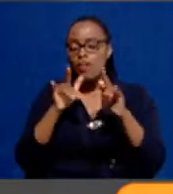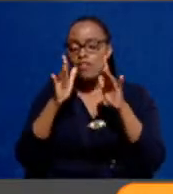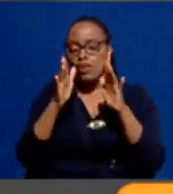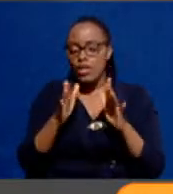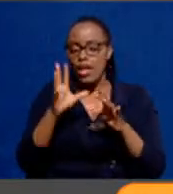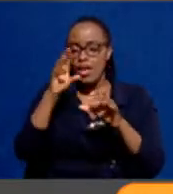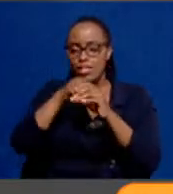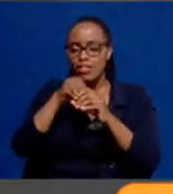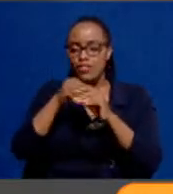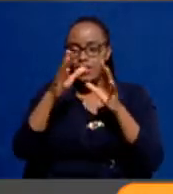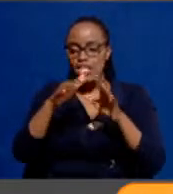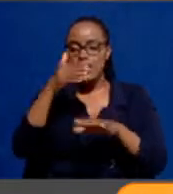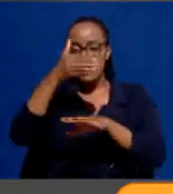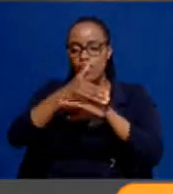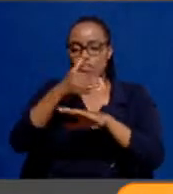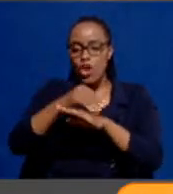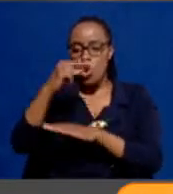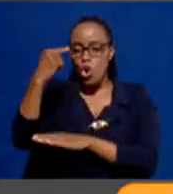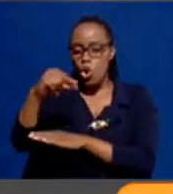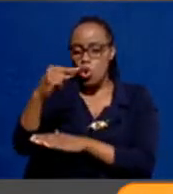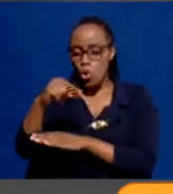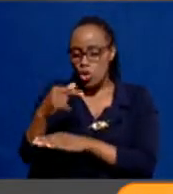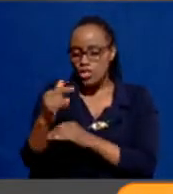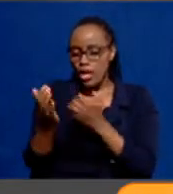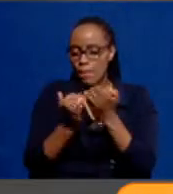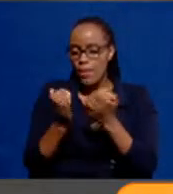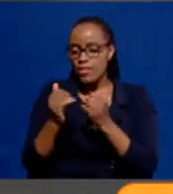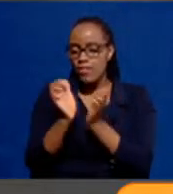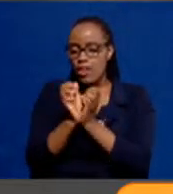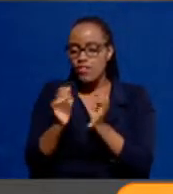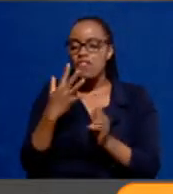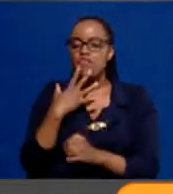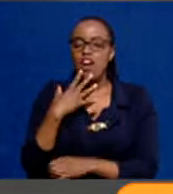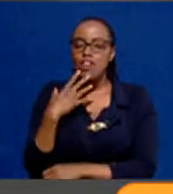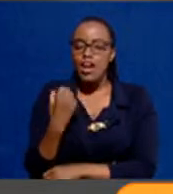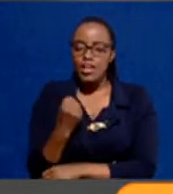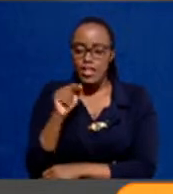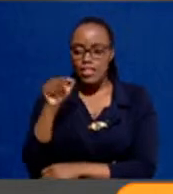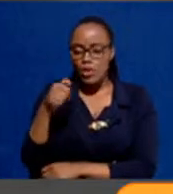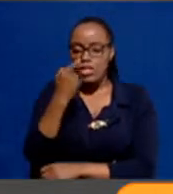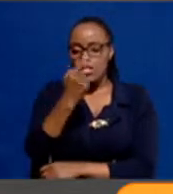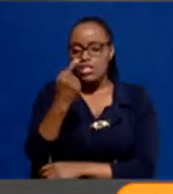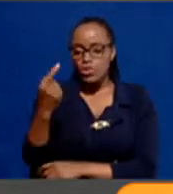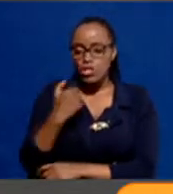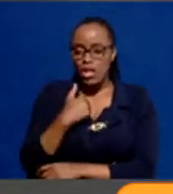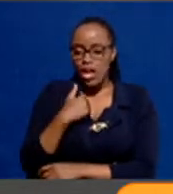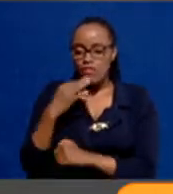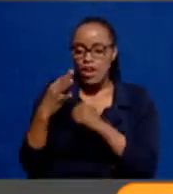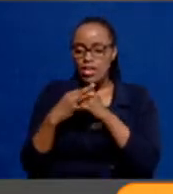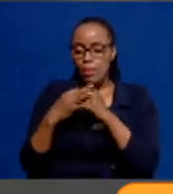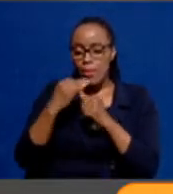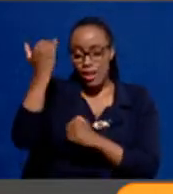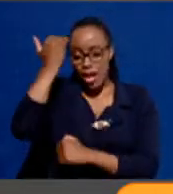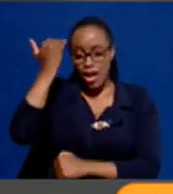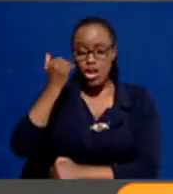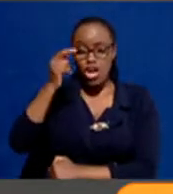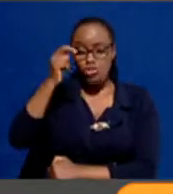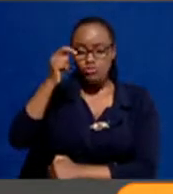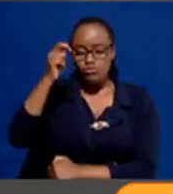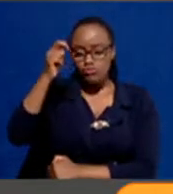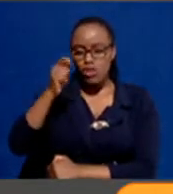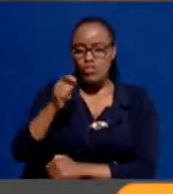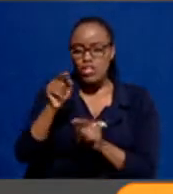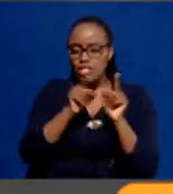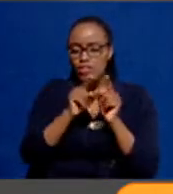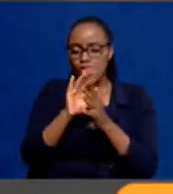investor in a fake gold deal have been released on 500,000 shillings bail each by a Kibera magistrate's court. In a